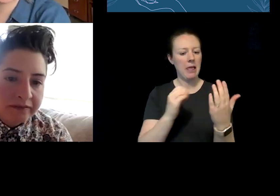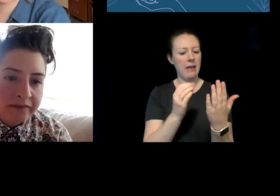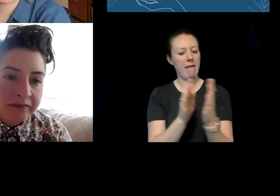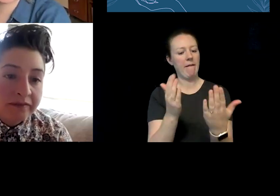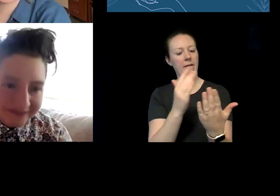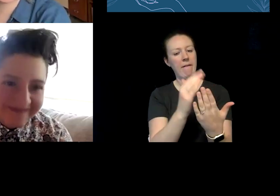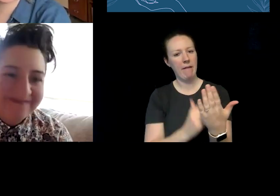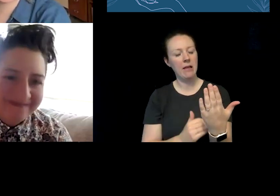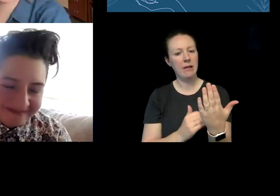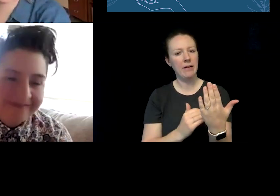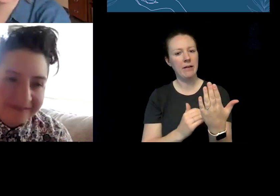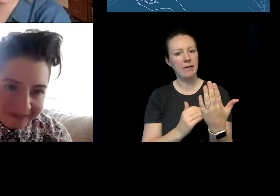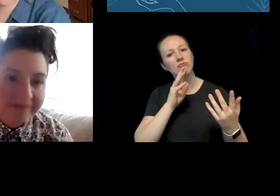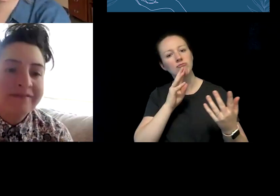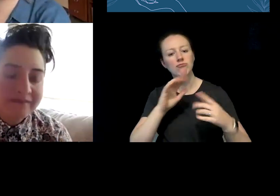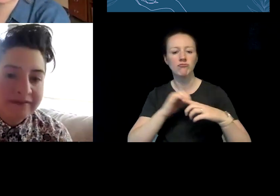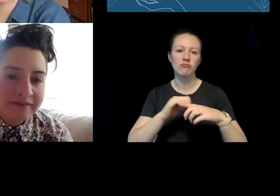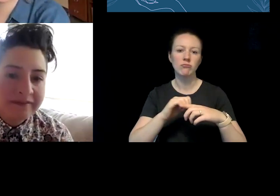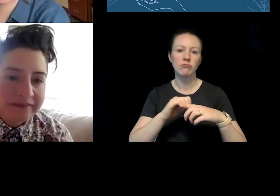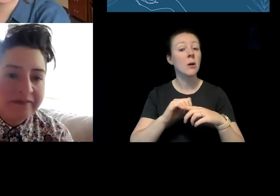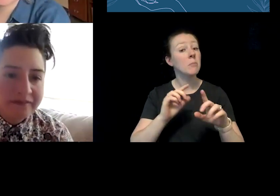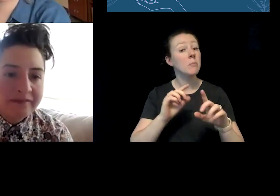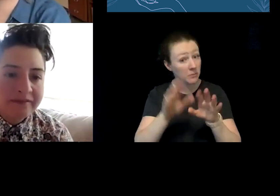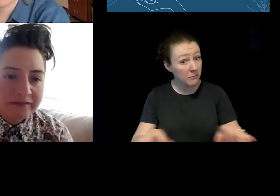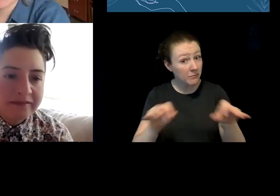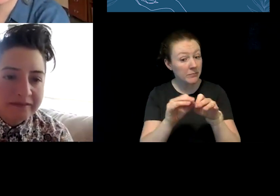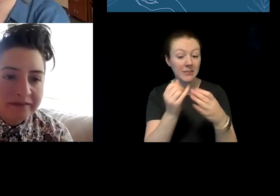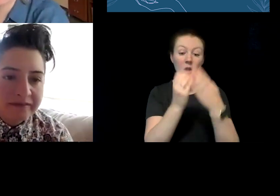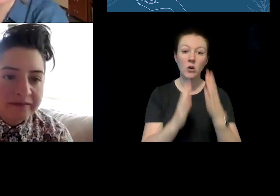artists time. We gave them time to be together.